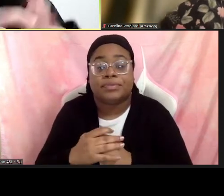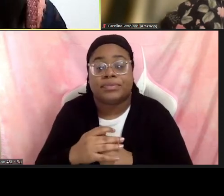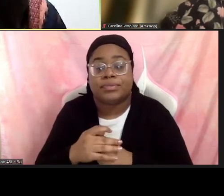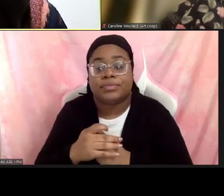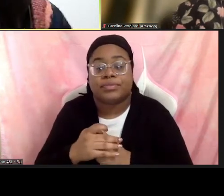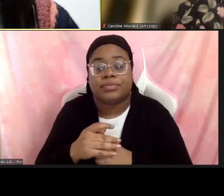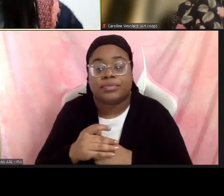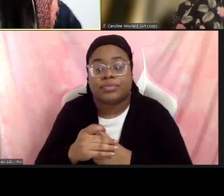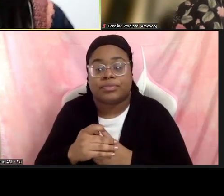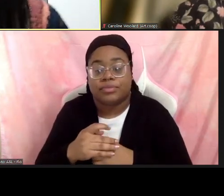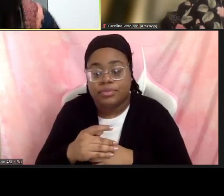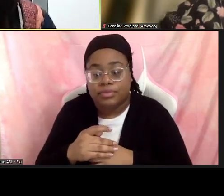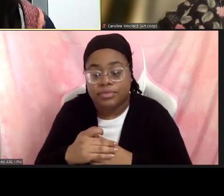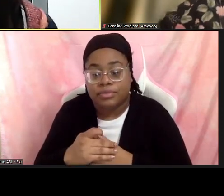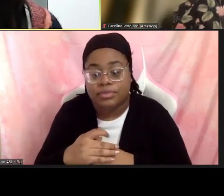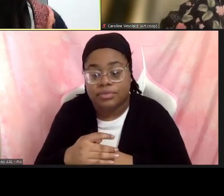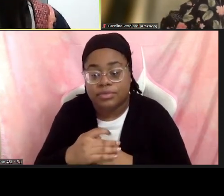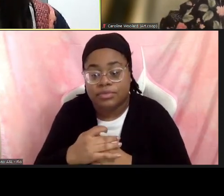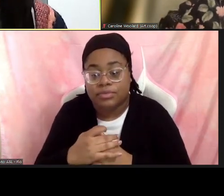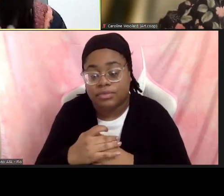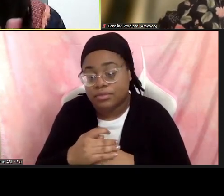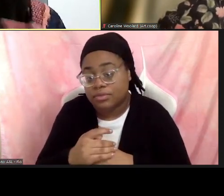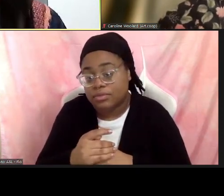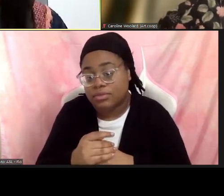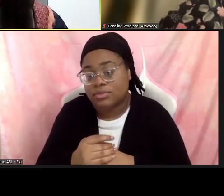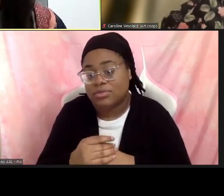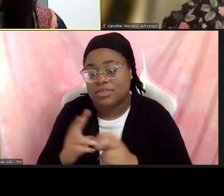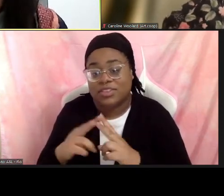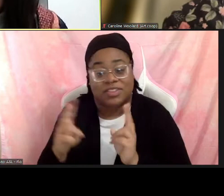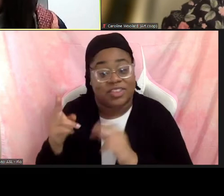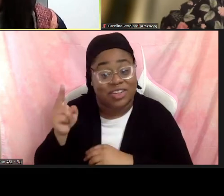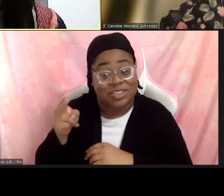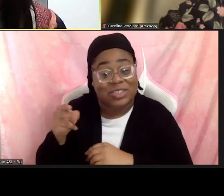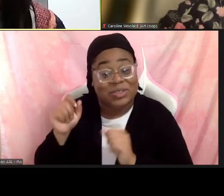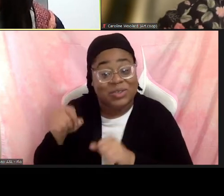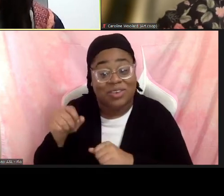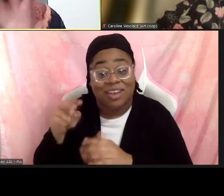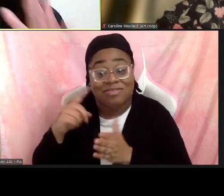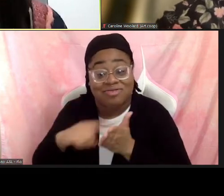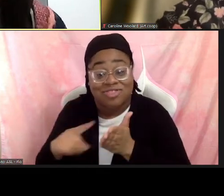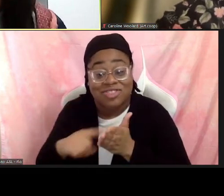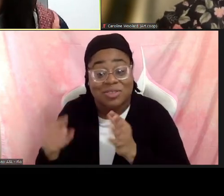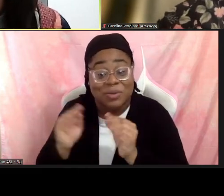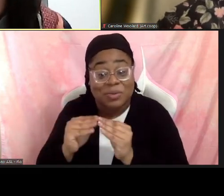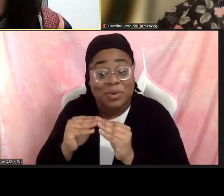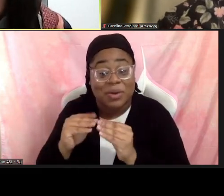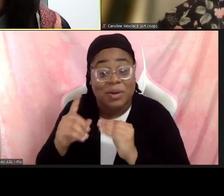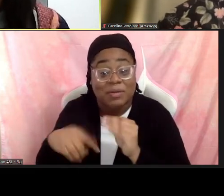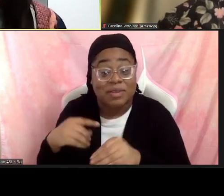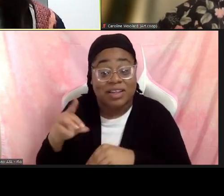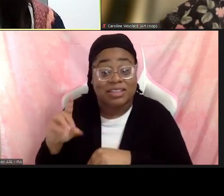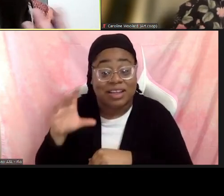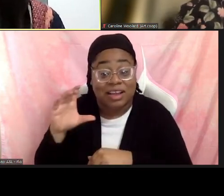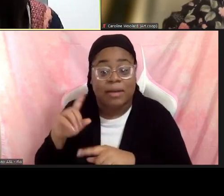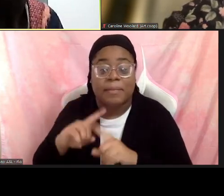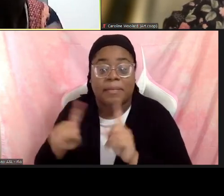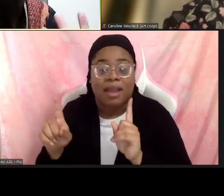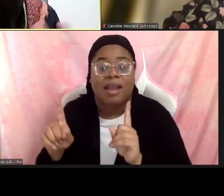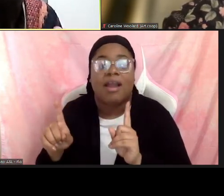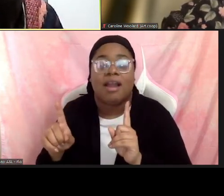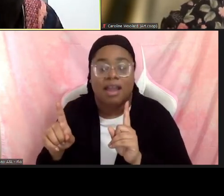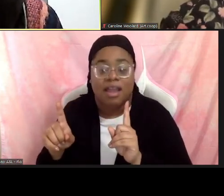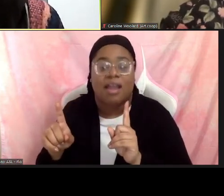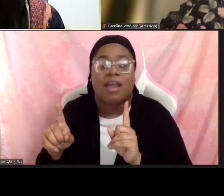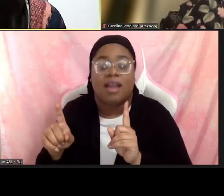I don't want to be very historical. You can research, and there are a lot of documents in the internet, but just to give a bit